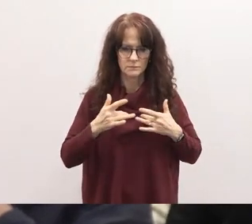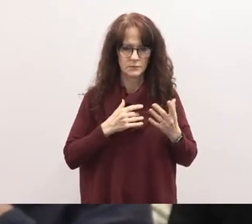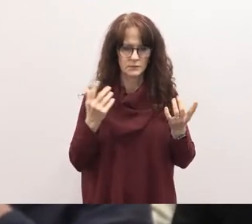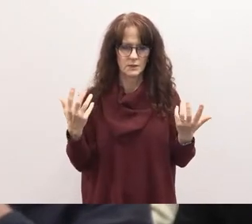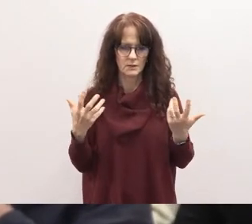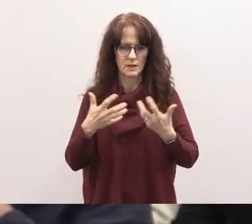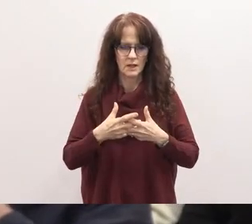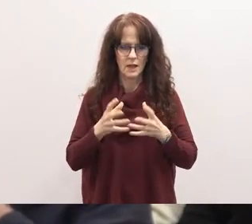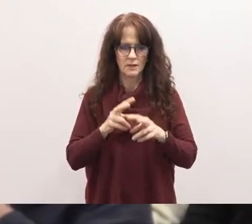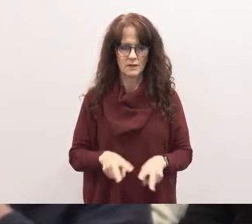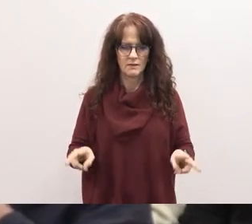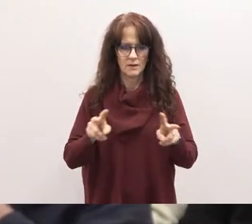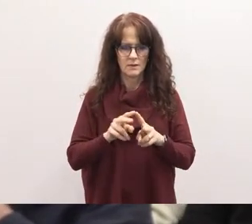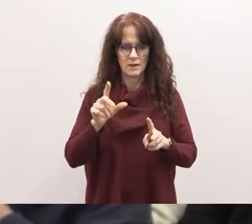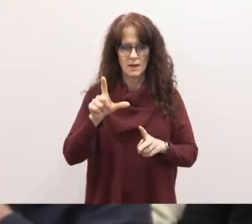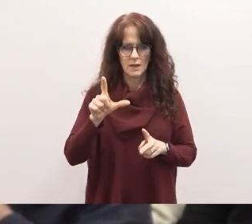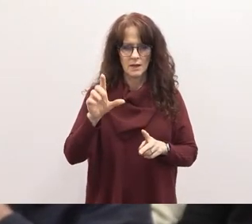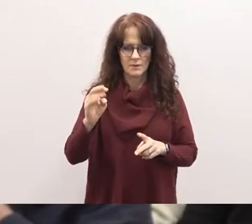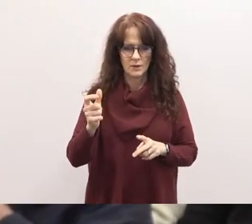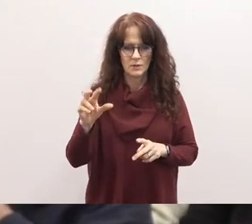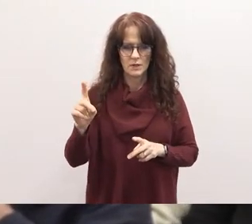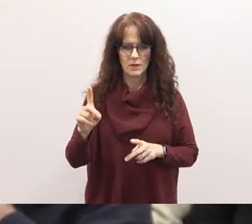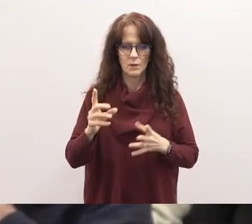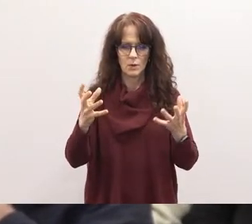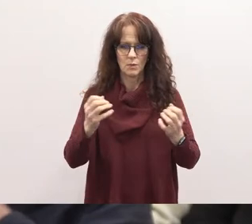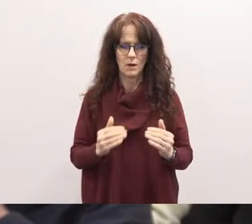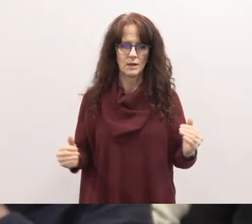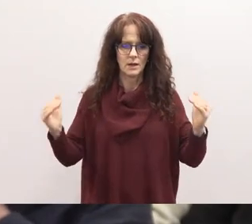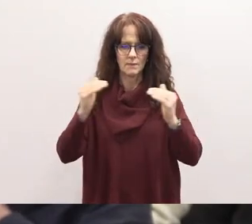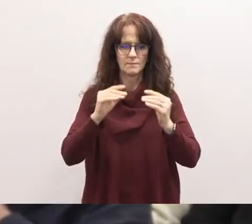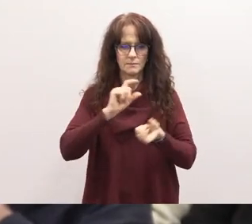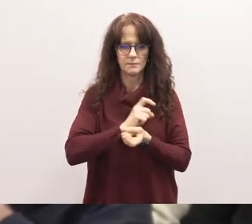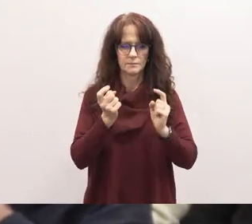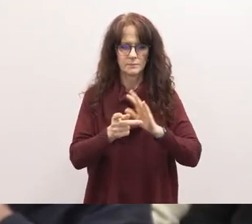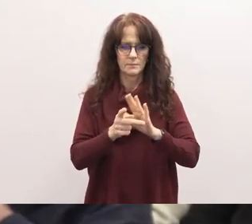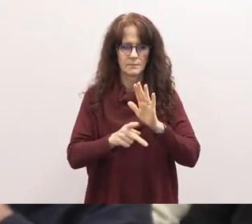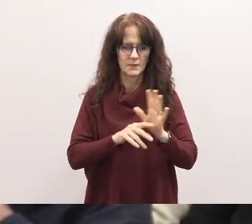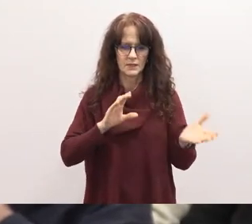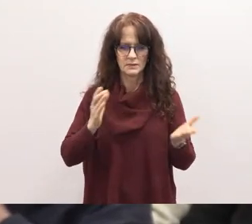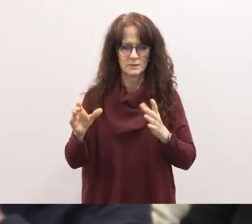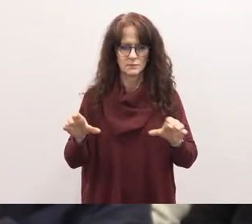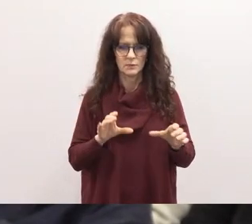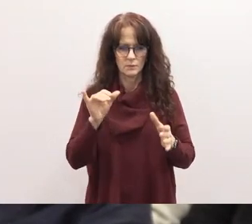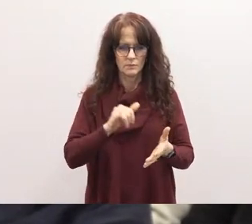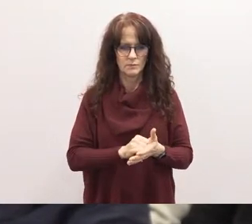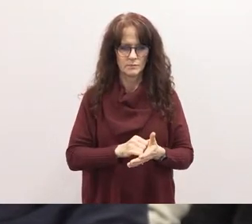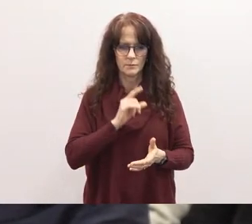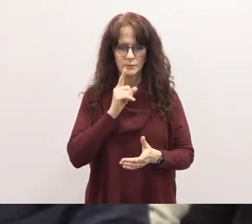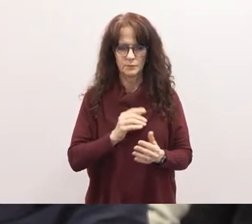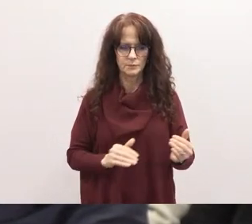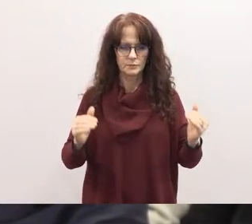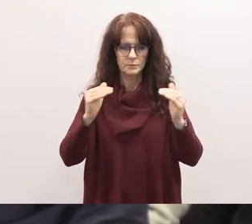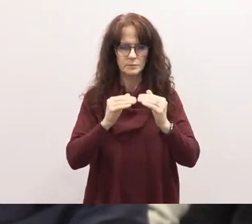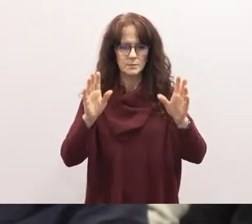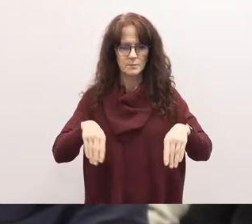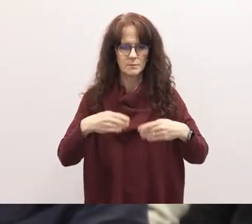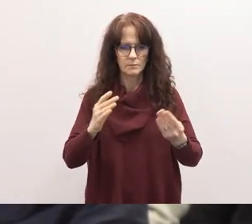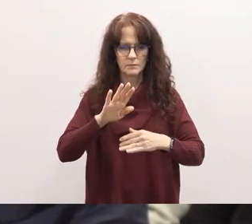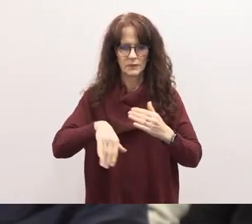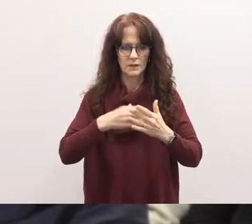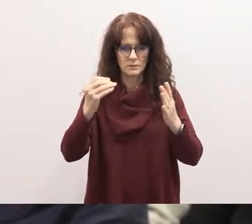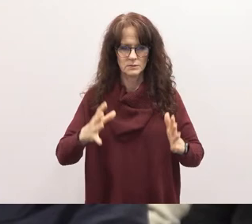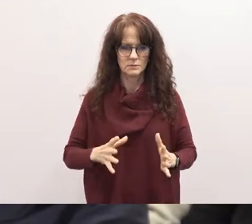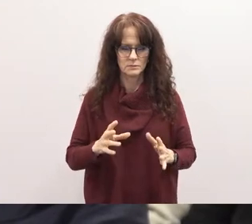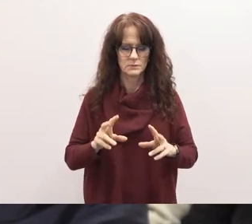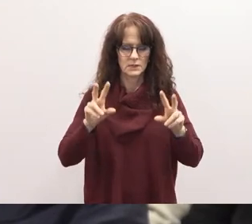believe LBUSD to have. If we are truly reaching for equity here, this change in policy doesn't seem to achieve that. True equity would be providing all students at